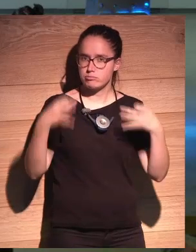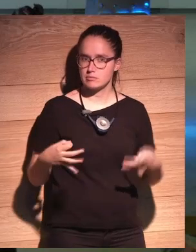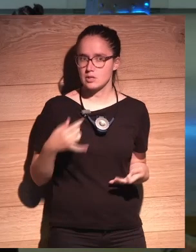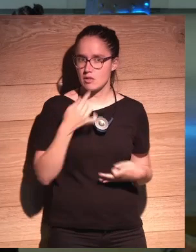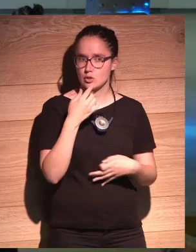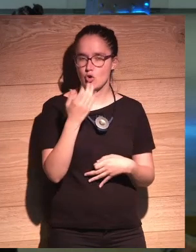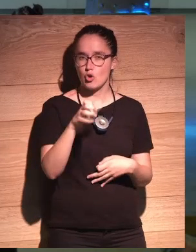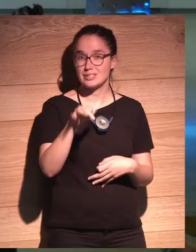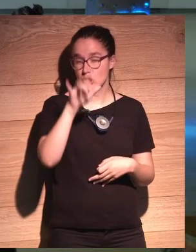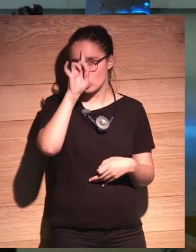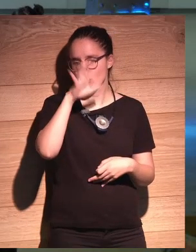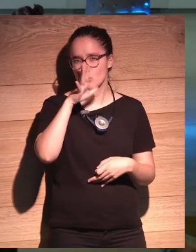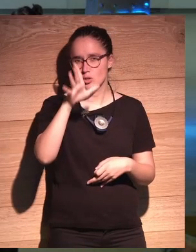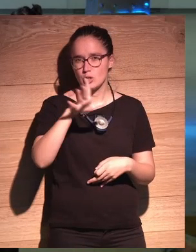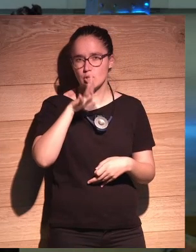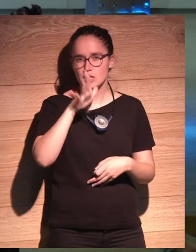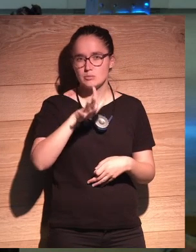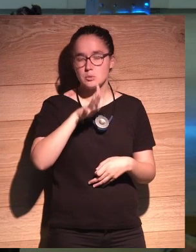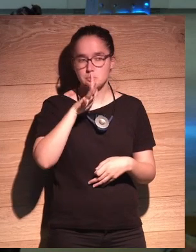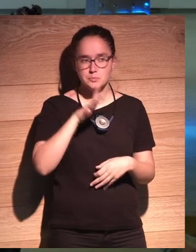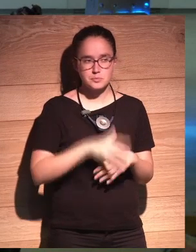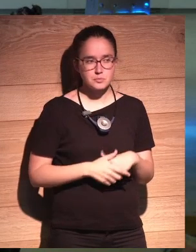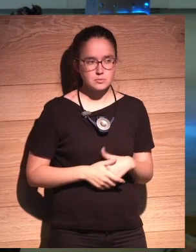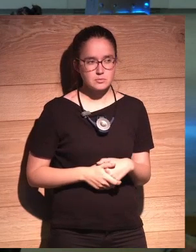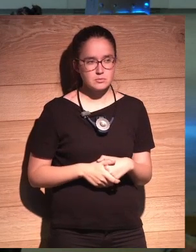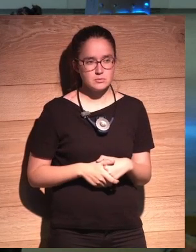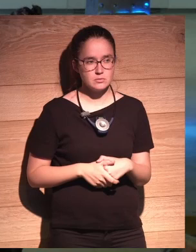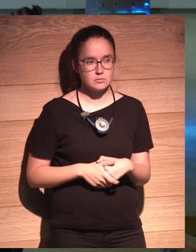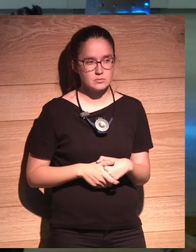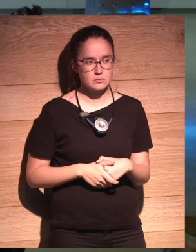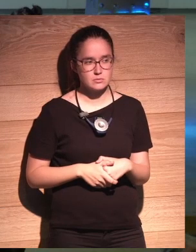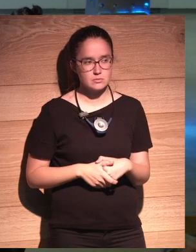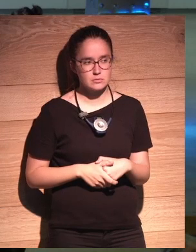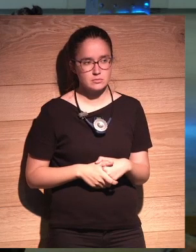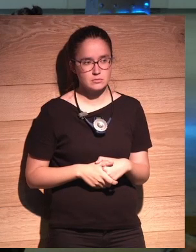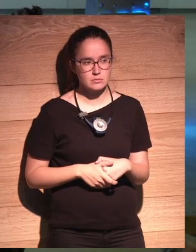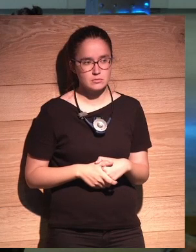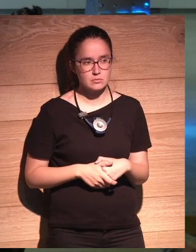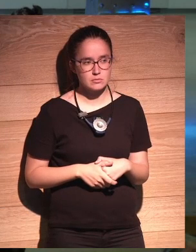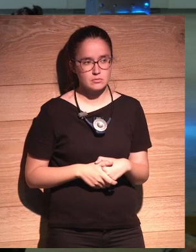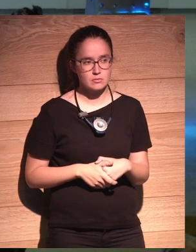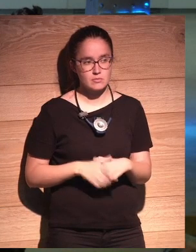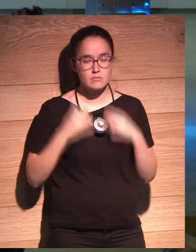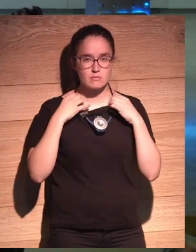Maybe he was being very firm in what he was saying, Jose. I don't know.